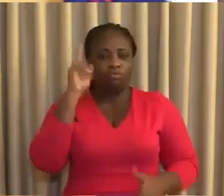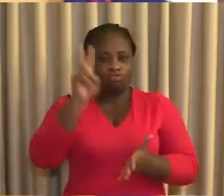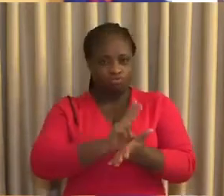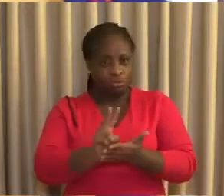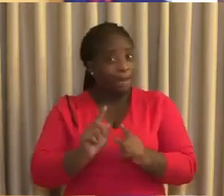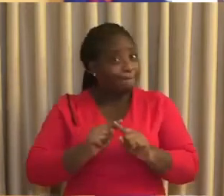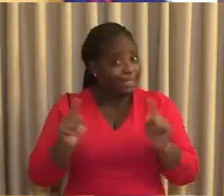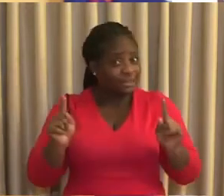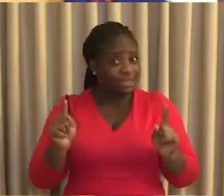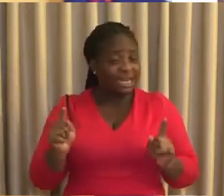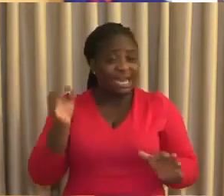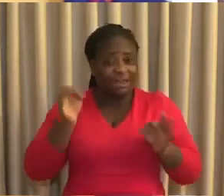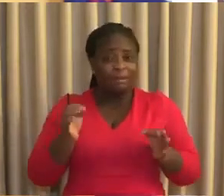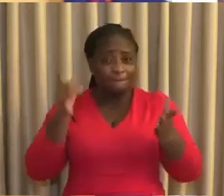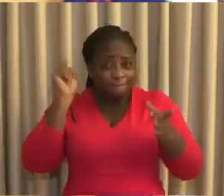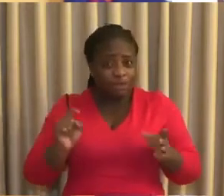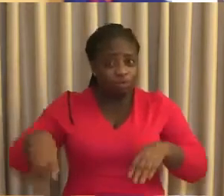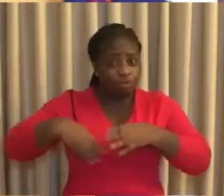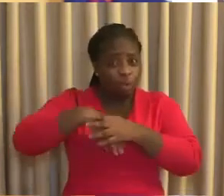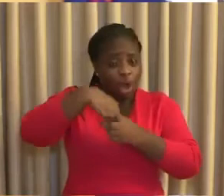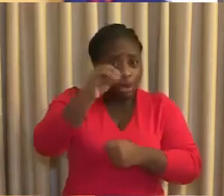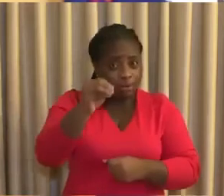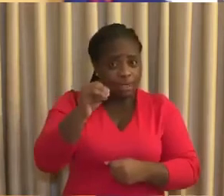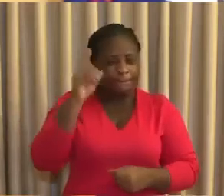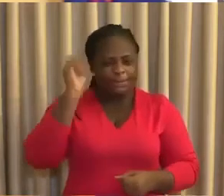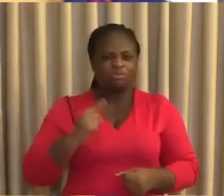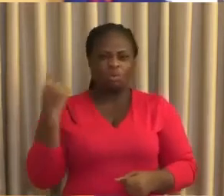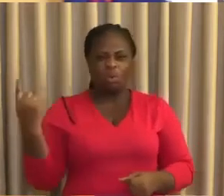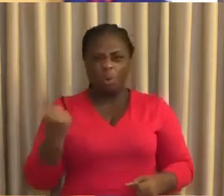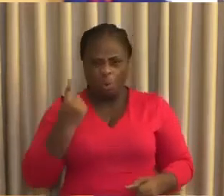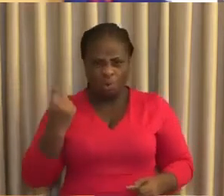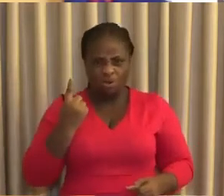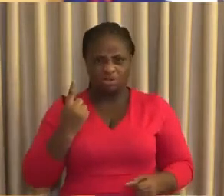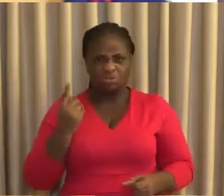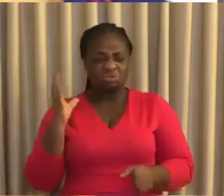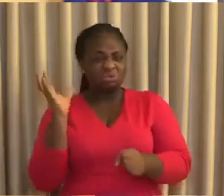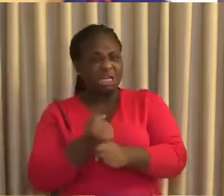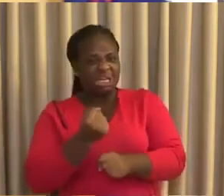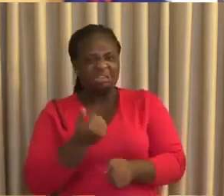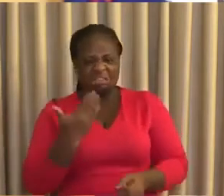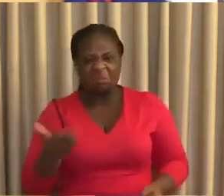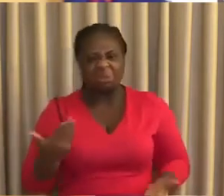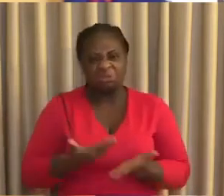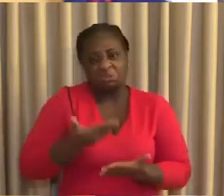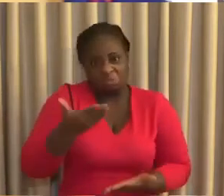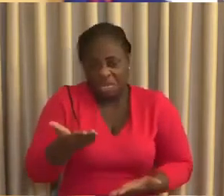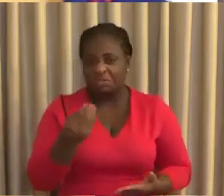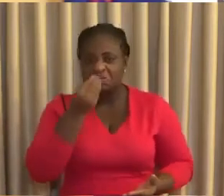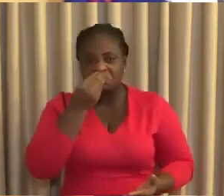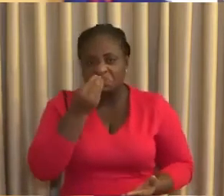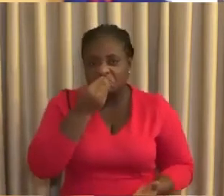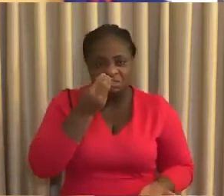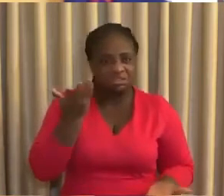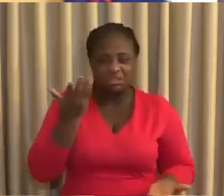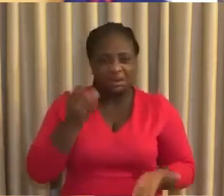out, it must only be to get essential items such as food, medicine,